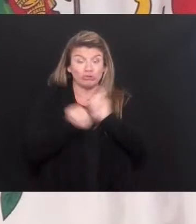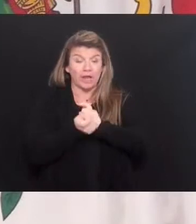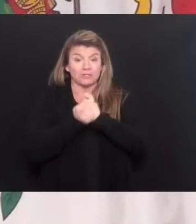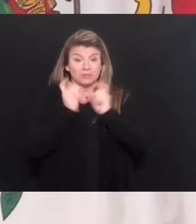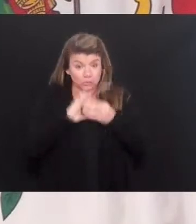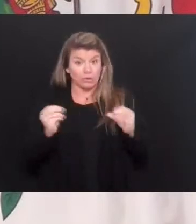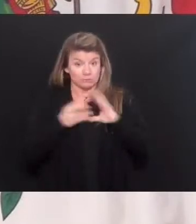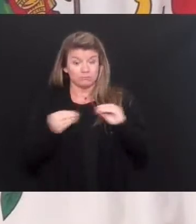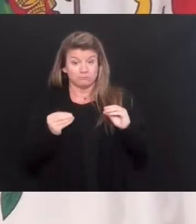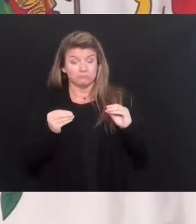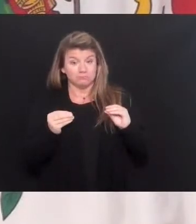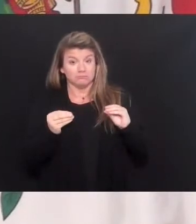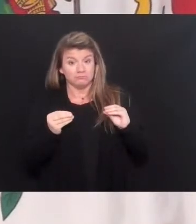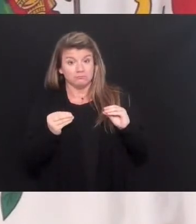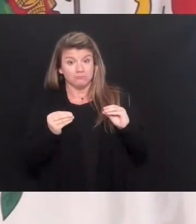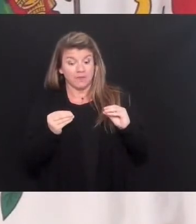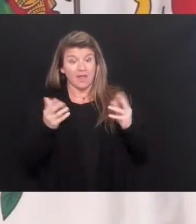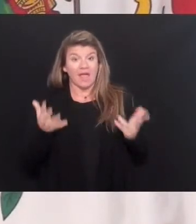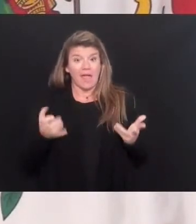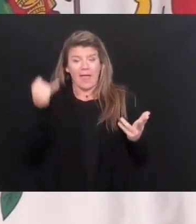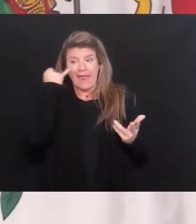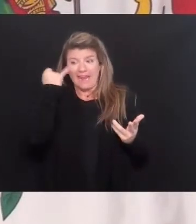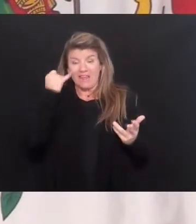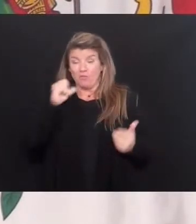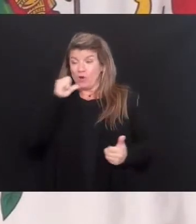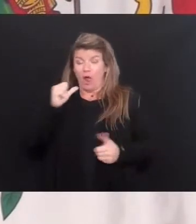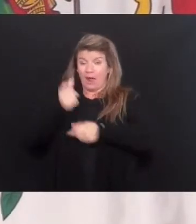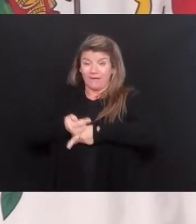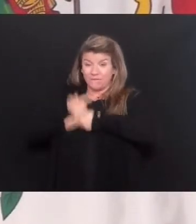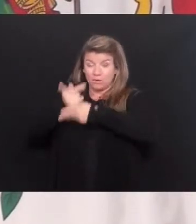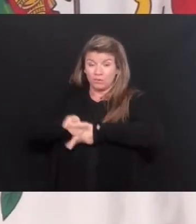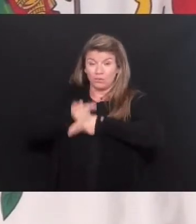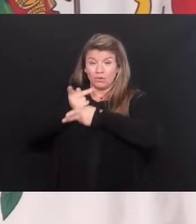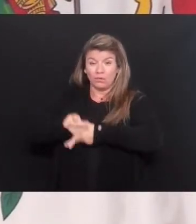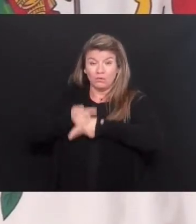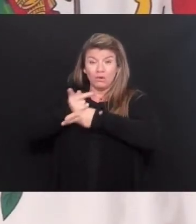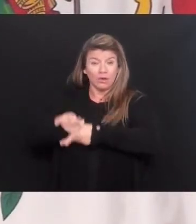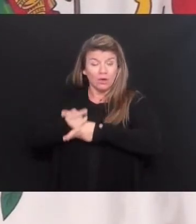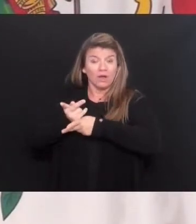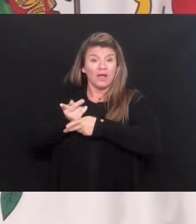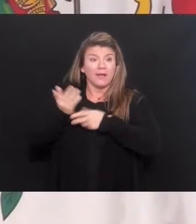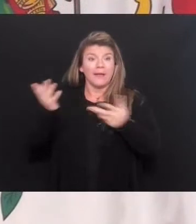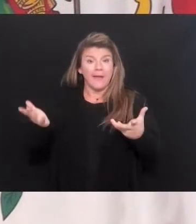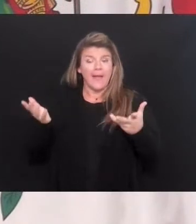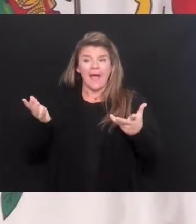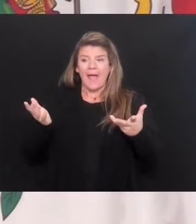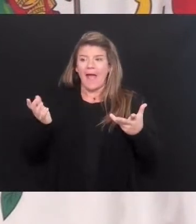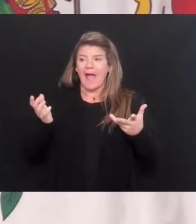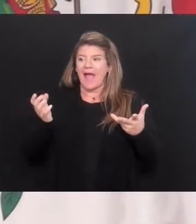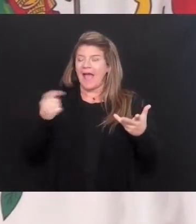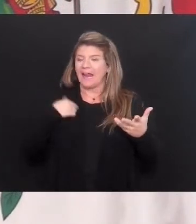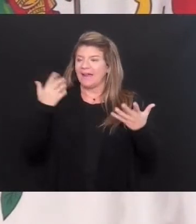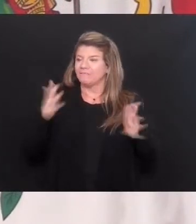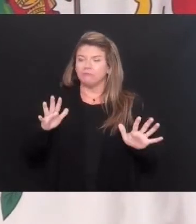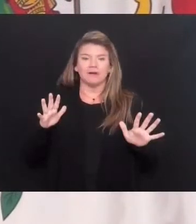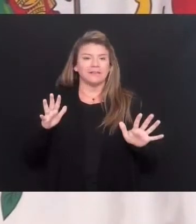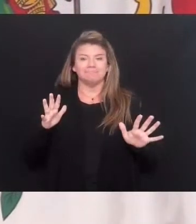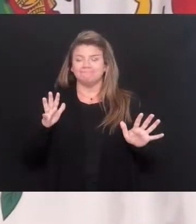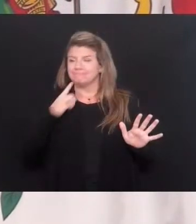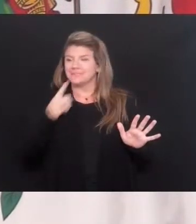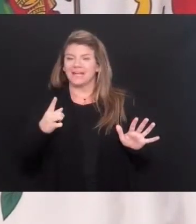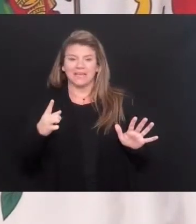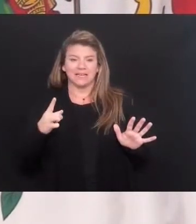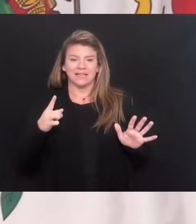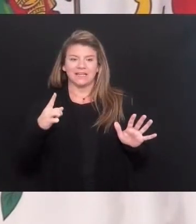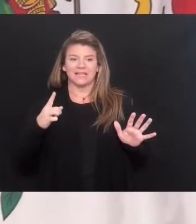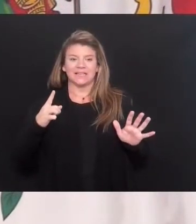narrative, and if we don't watch out, and I have shot shots across,